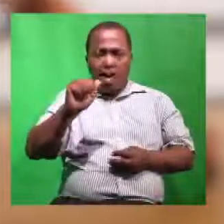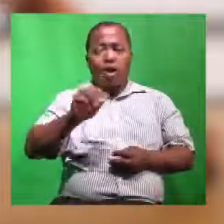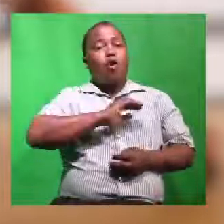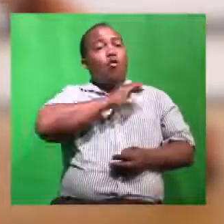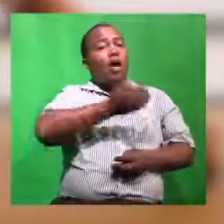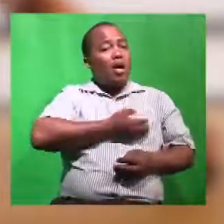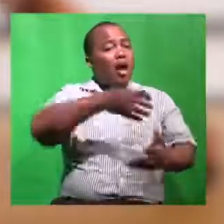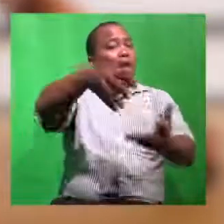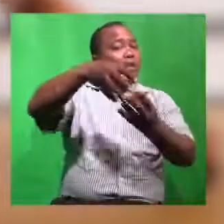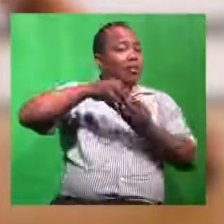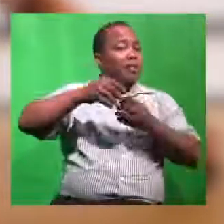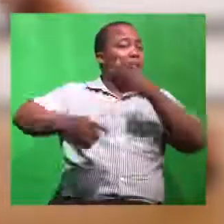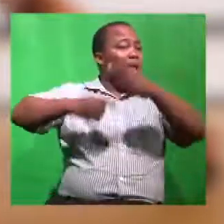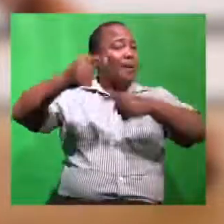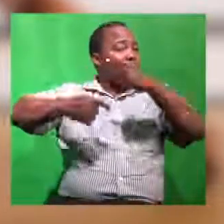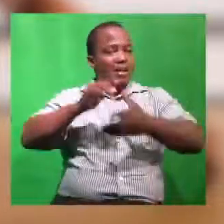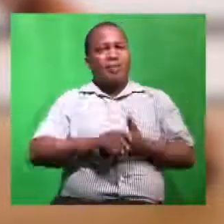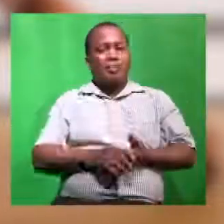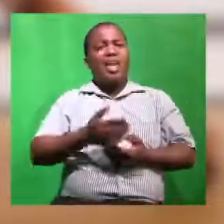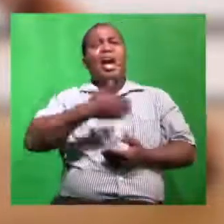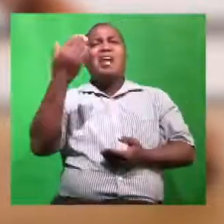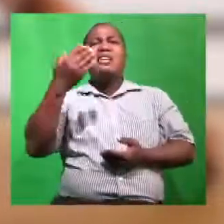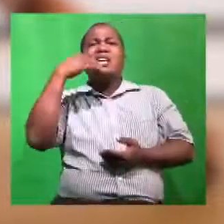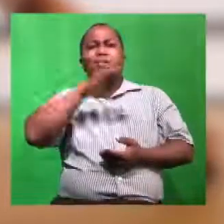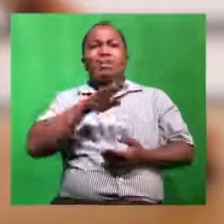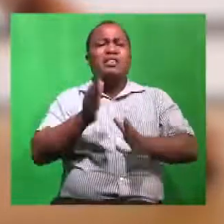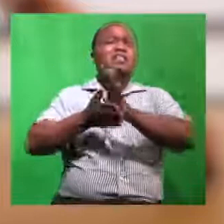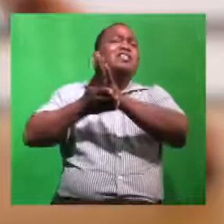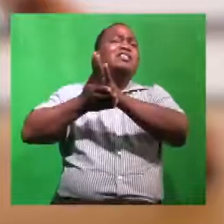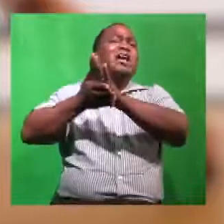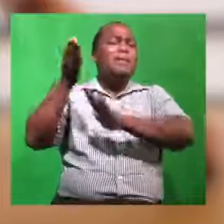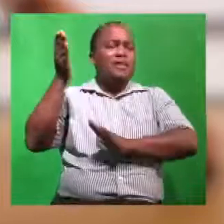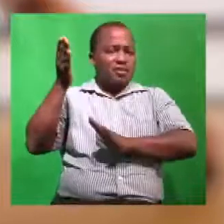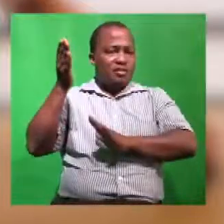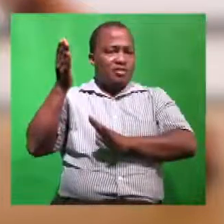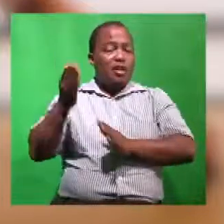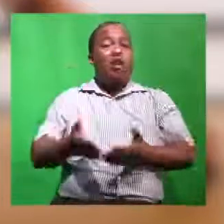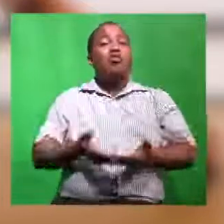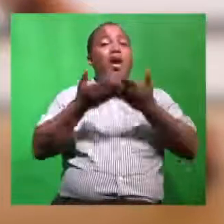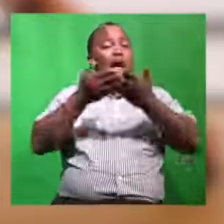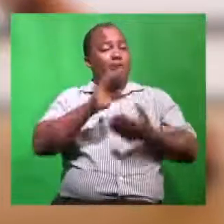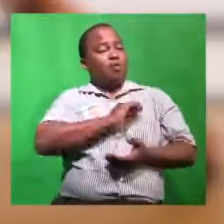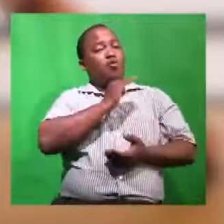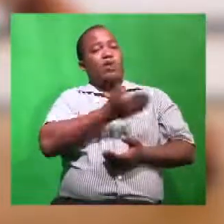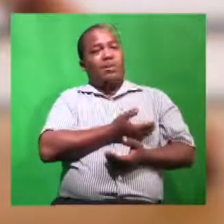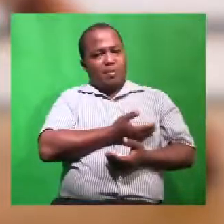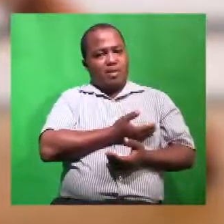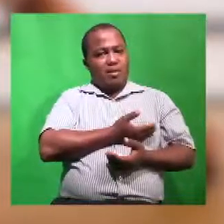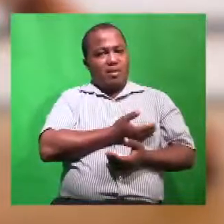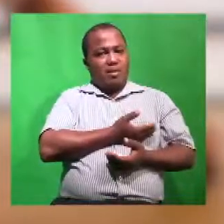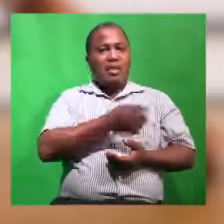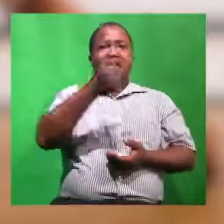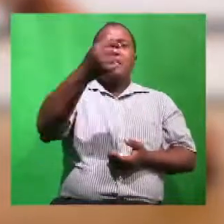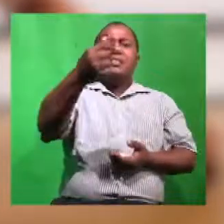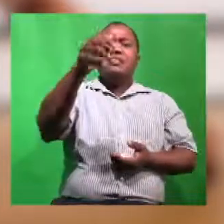maendeleo. Wanawake na maendeleo. Another important things have established to help women is